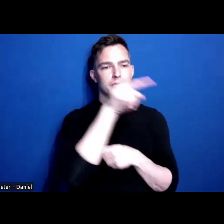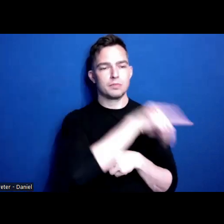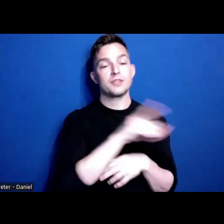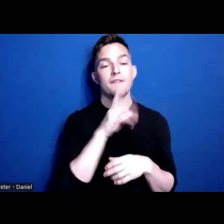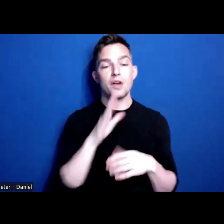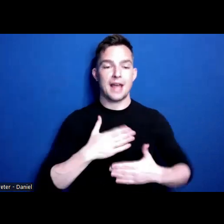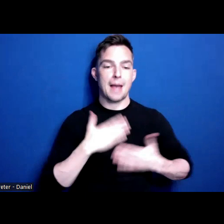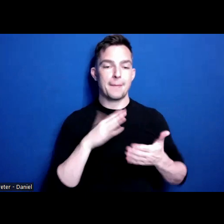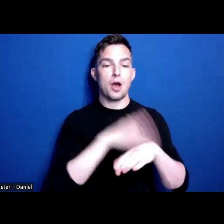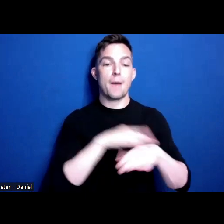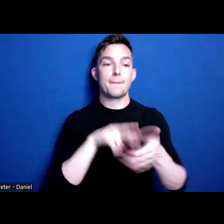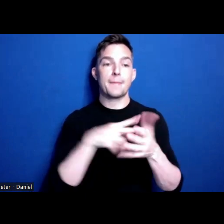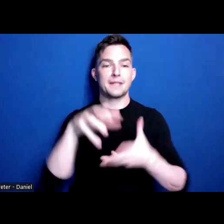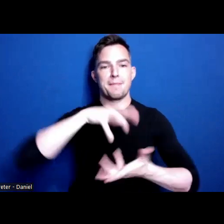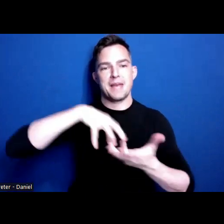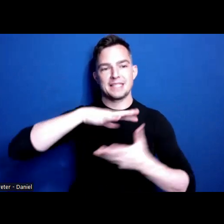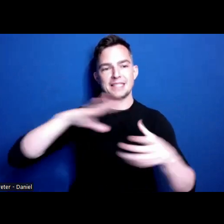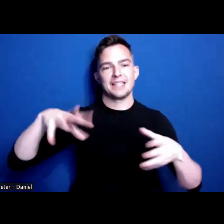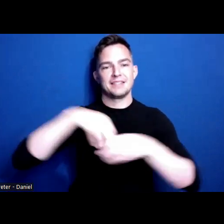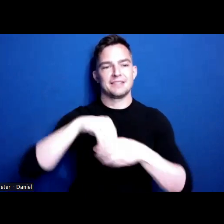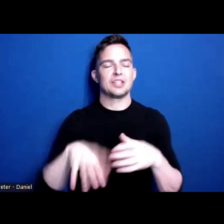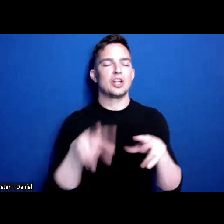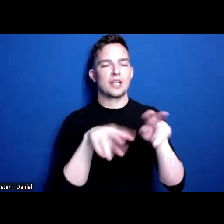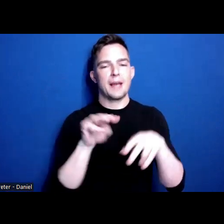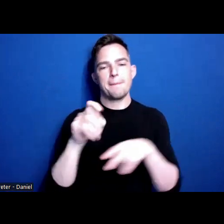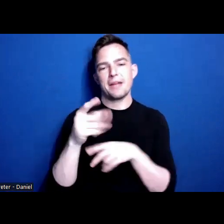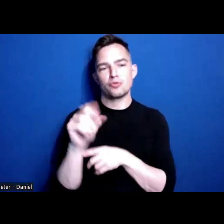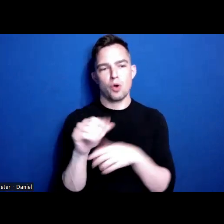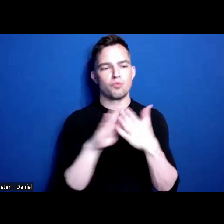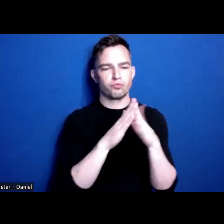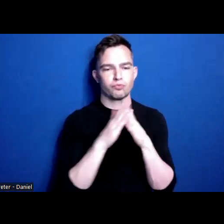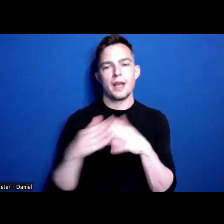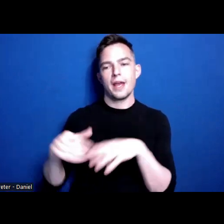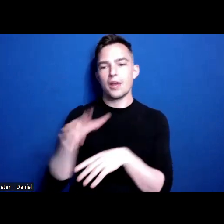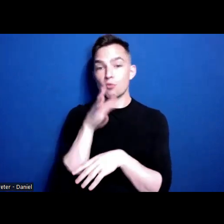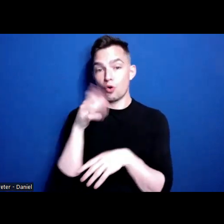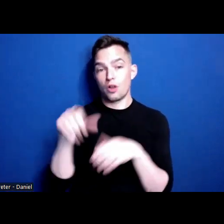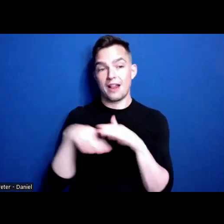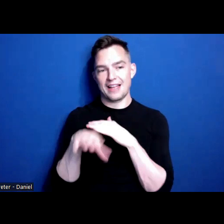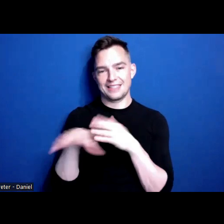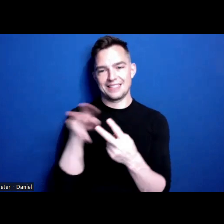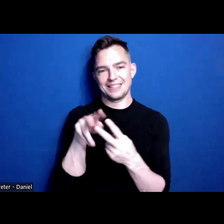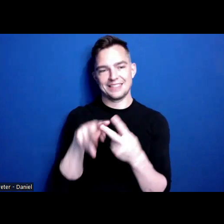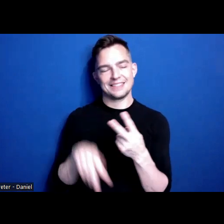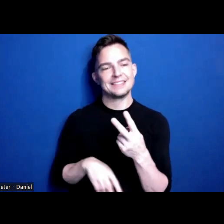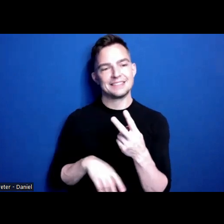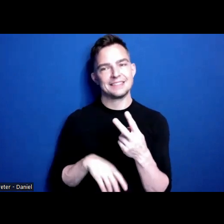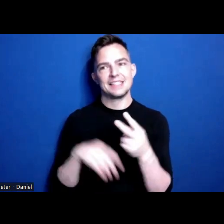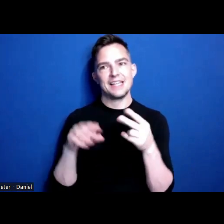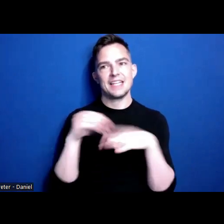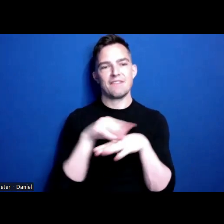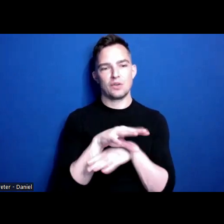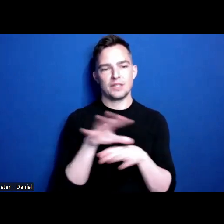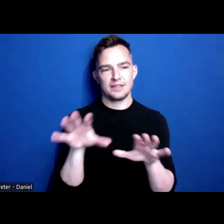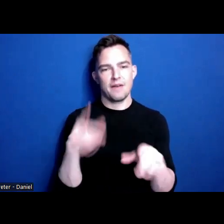and intentional mix in looking at metropolitan and rural access and influences